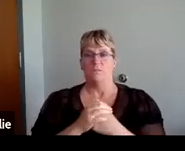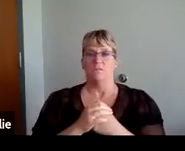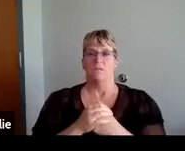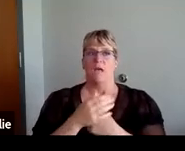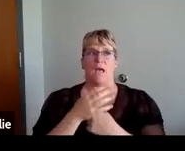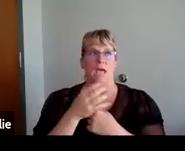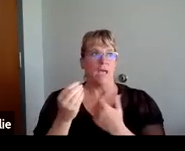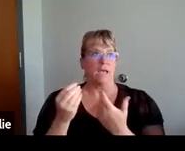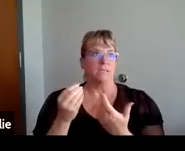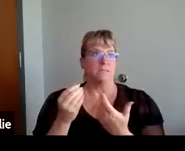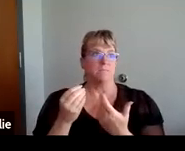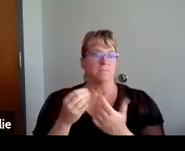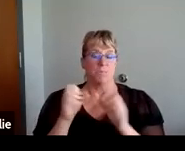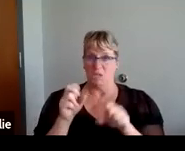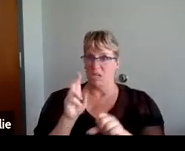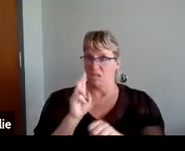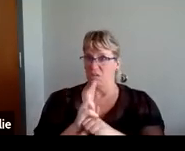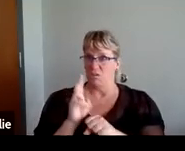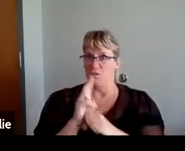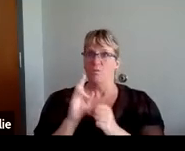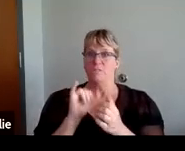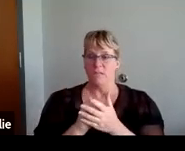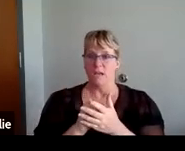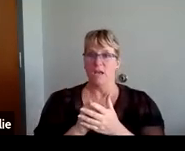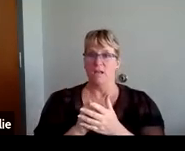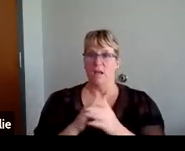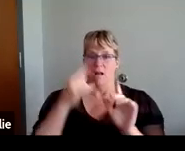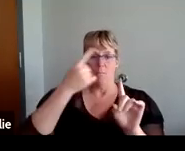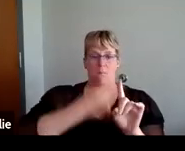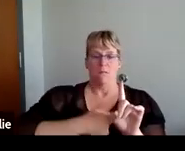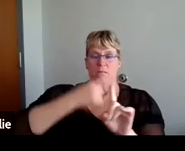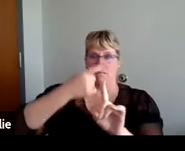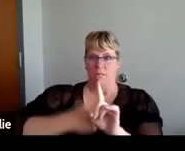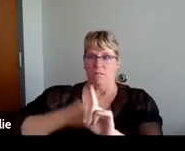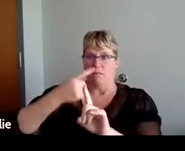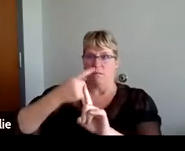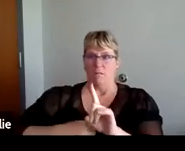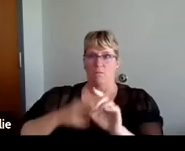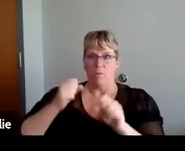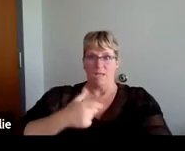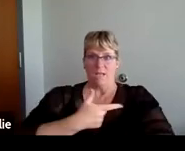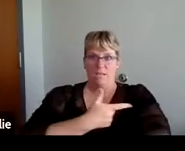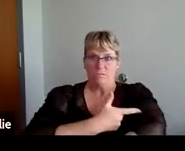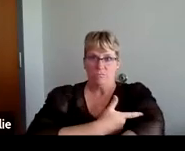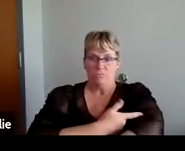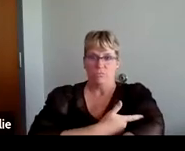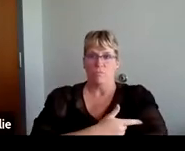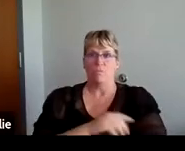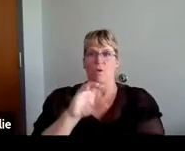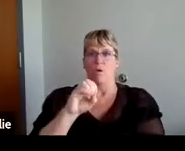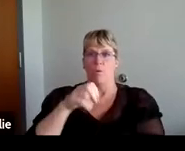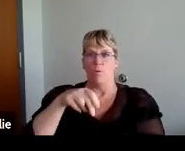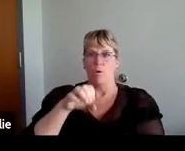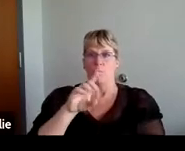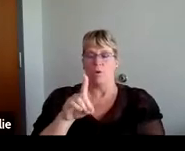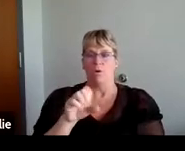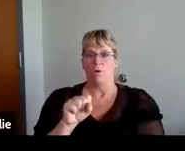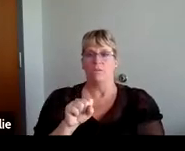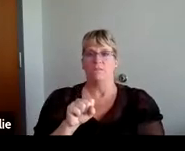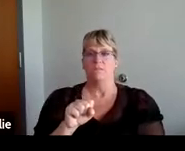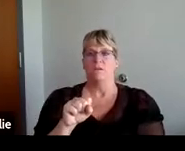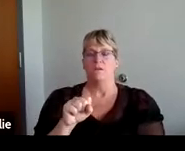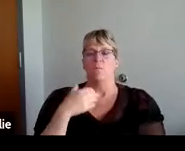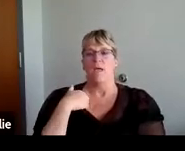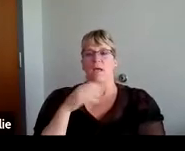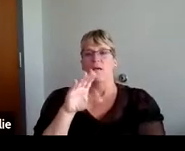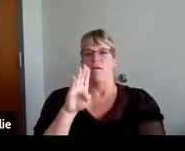And we can use that on a monthly basis as an injectable. The opioids, we have buprenorphine, we